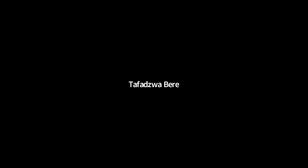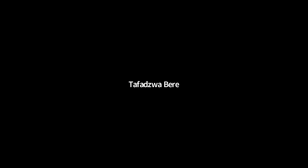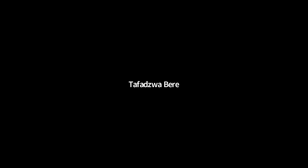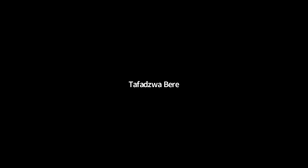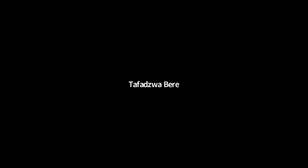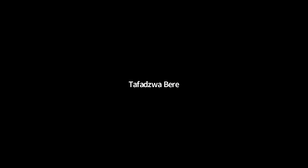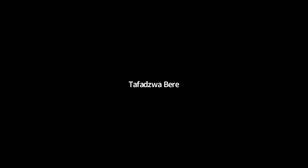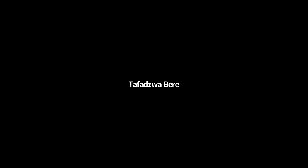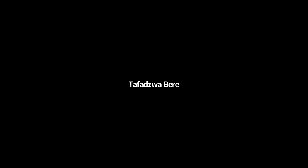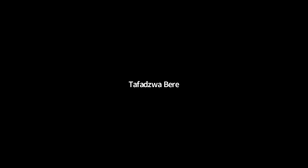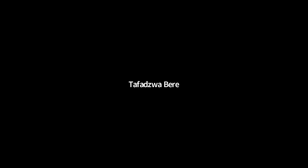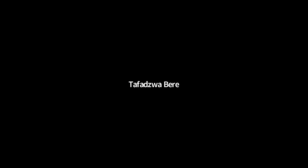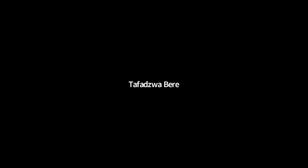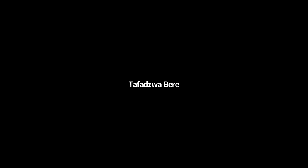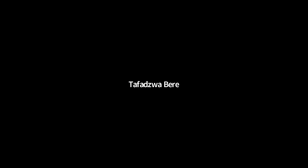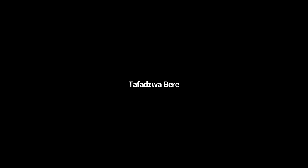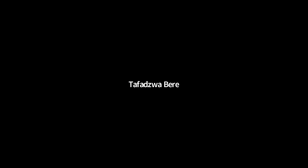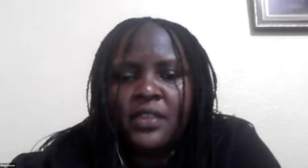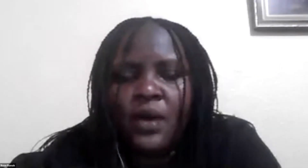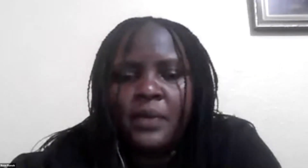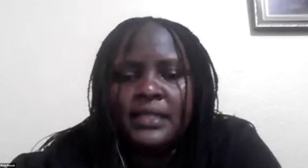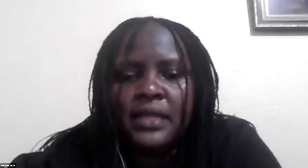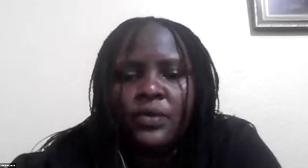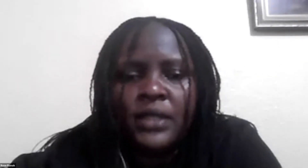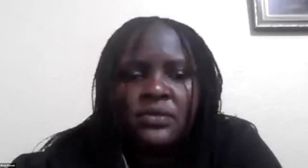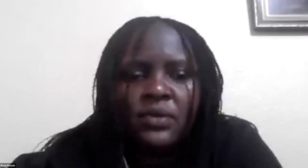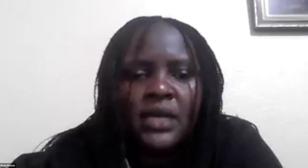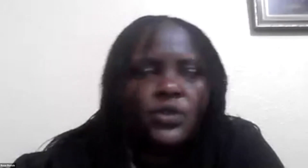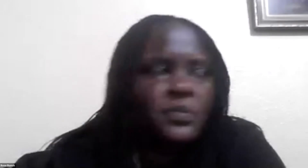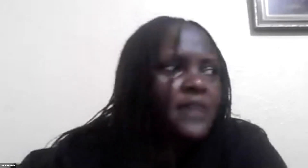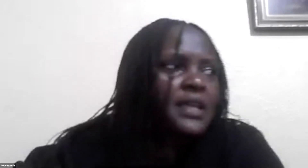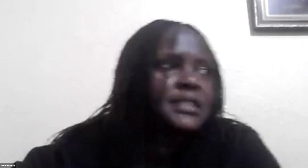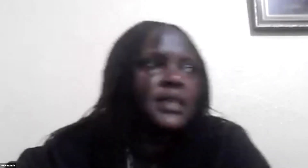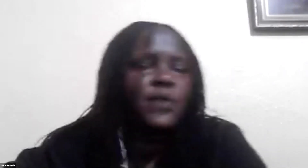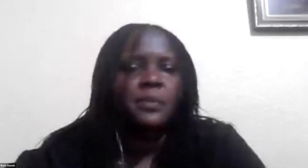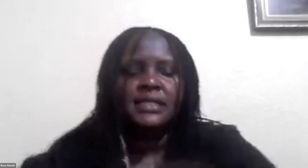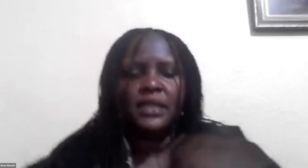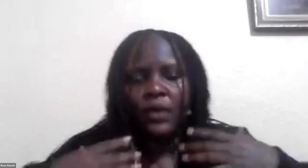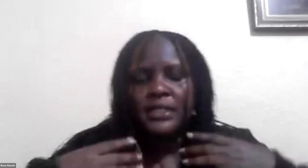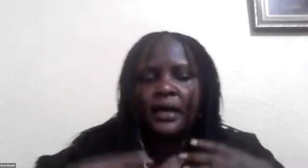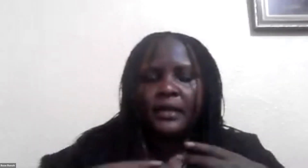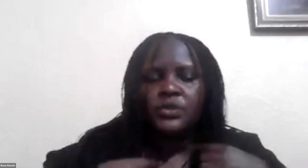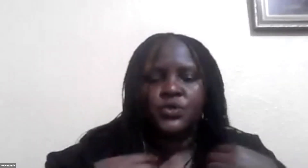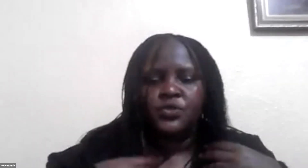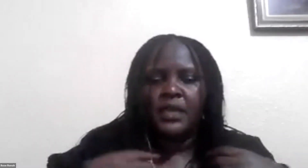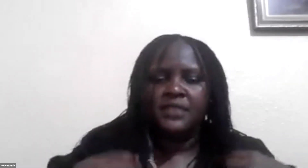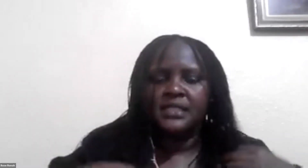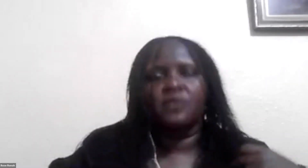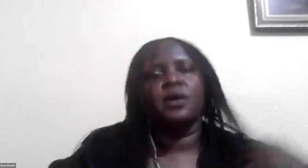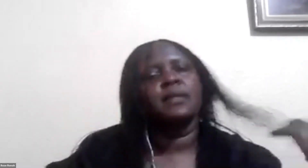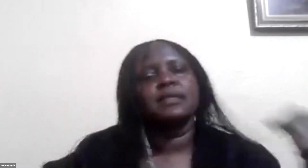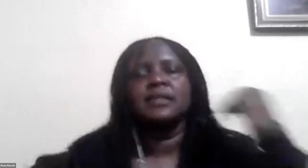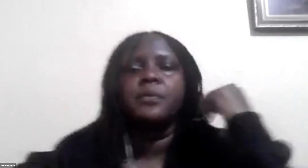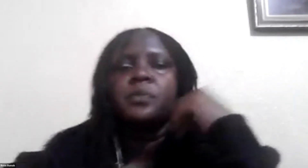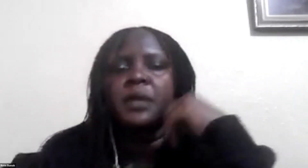Yes. So tell us about how you behave at the workplace and what are good behaviors at the workplace and what are not good